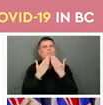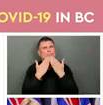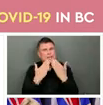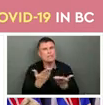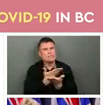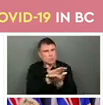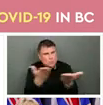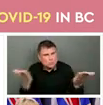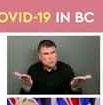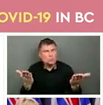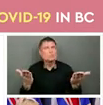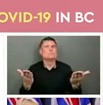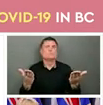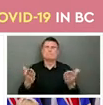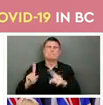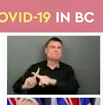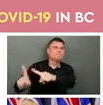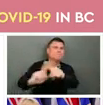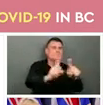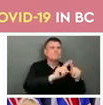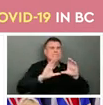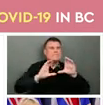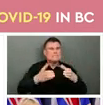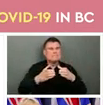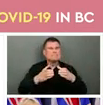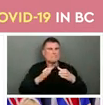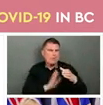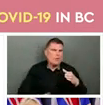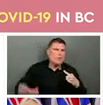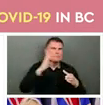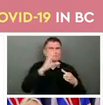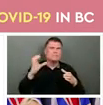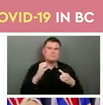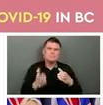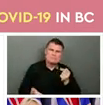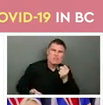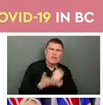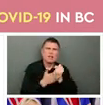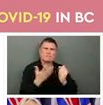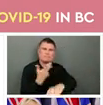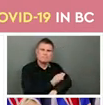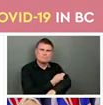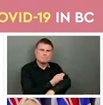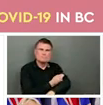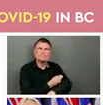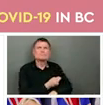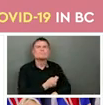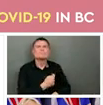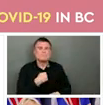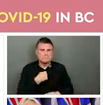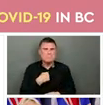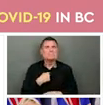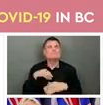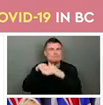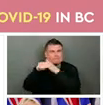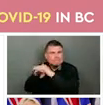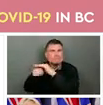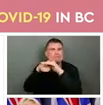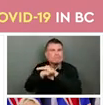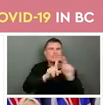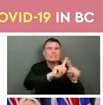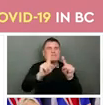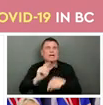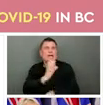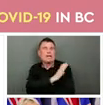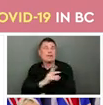across BC. And to thank everyone, I had the opportunity of visiting clinics in Kelowna and Prince George, and just